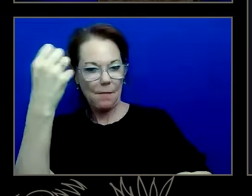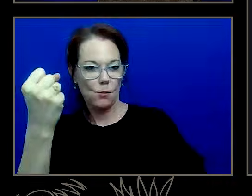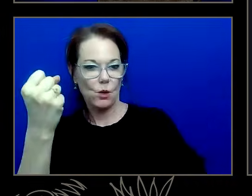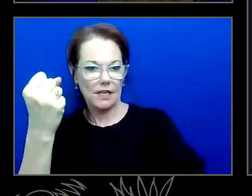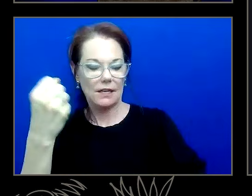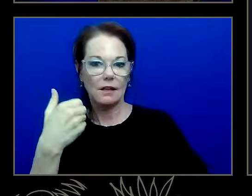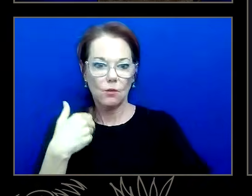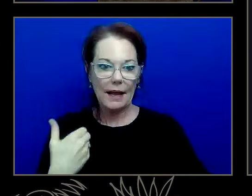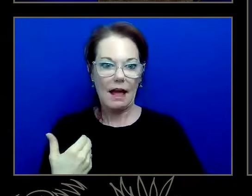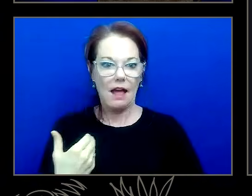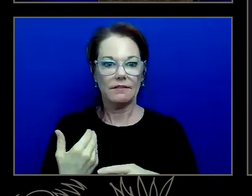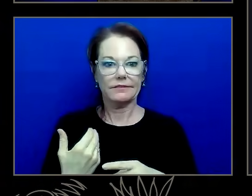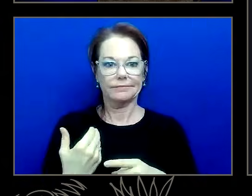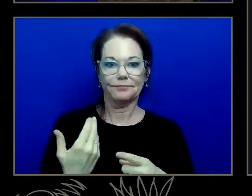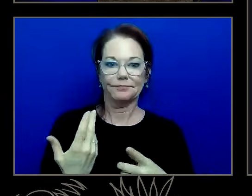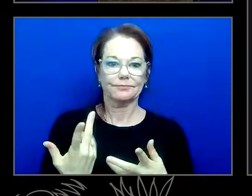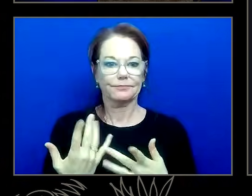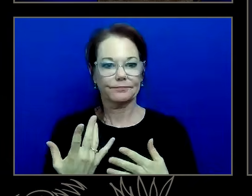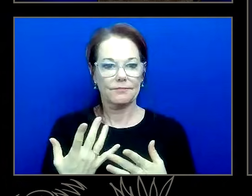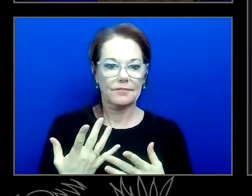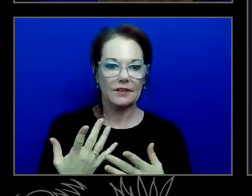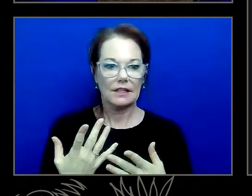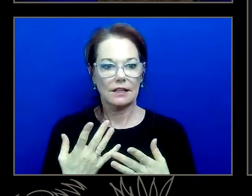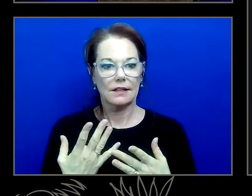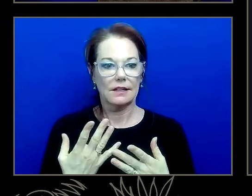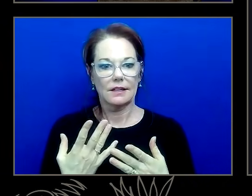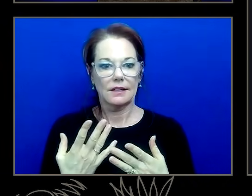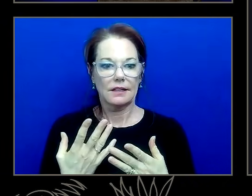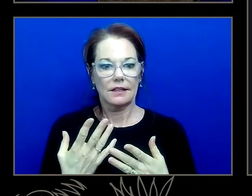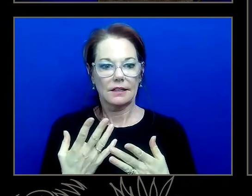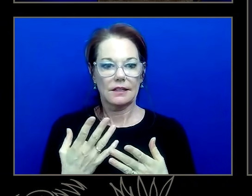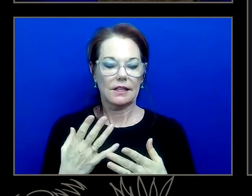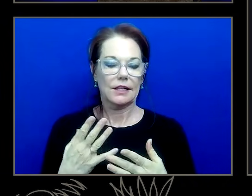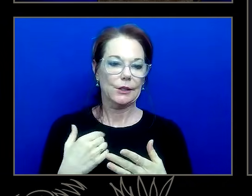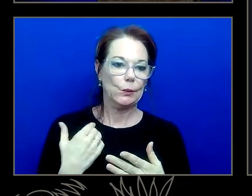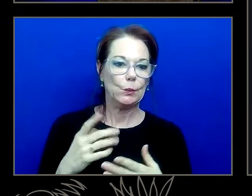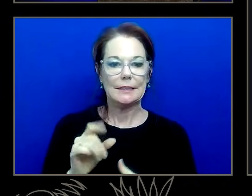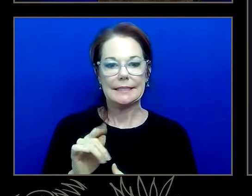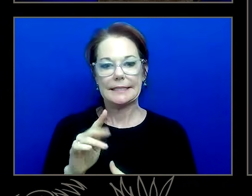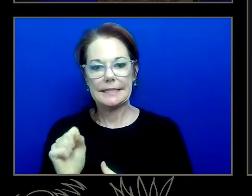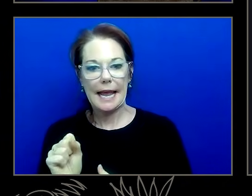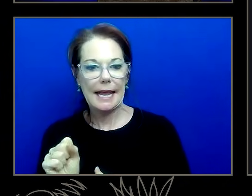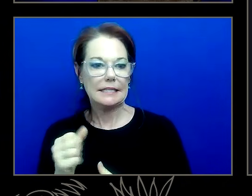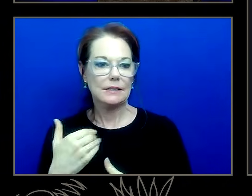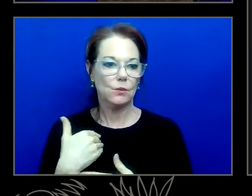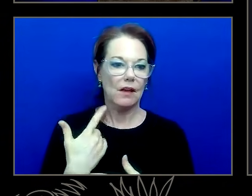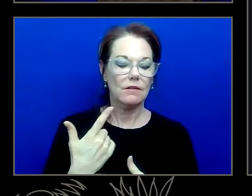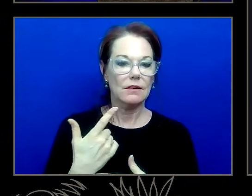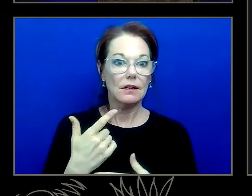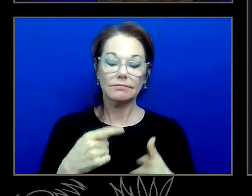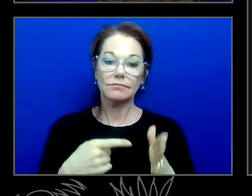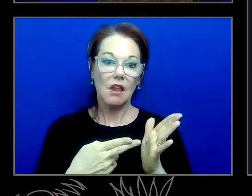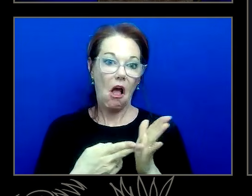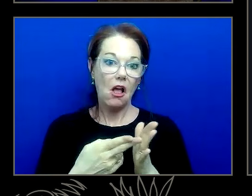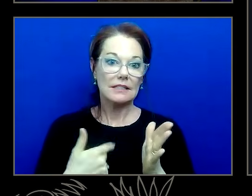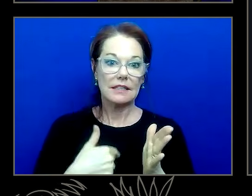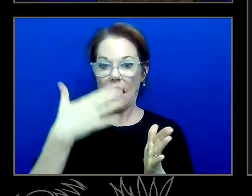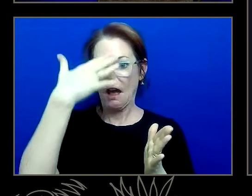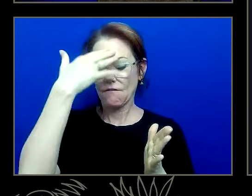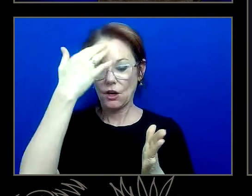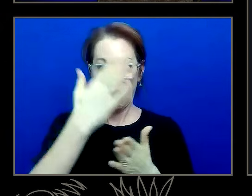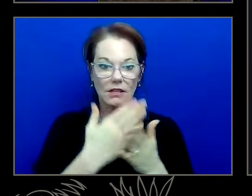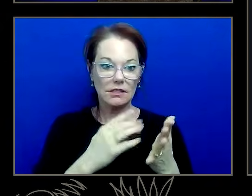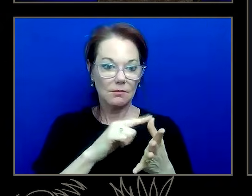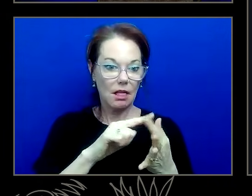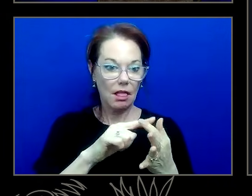of use states where we have set as loading, error, and some other stuff. In fact, I forgot some things here. I forgot to add the